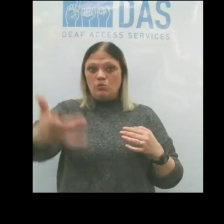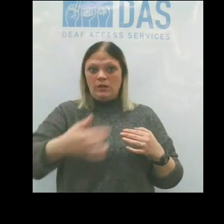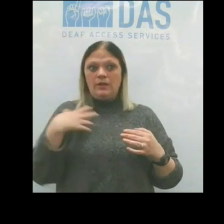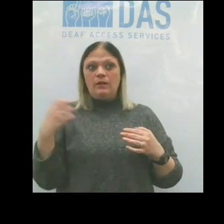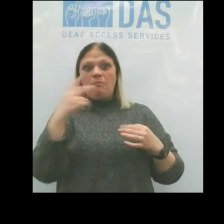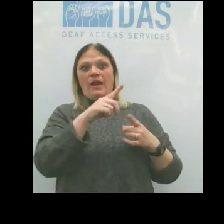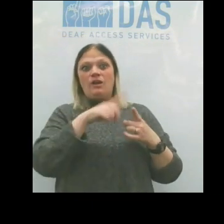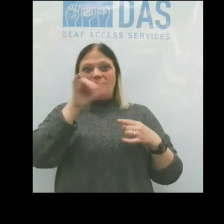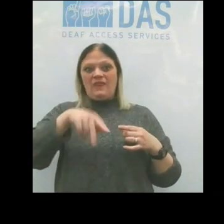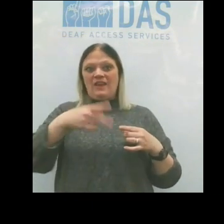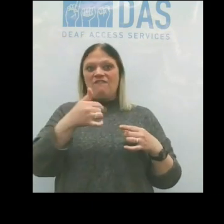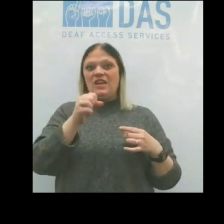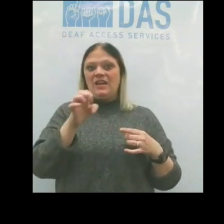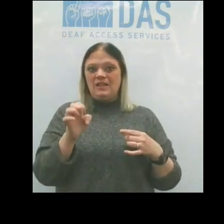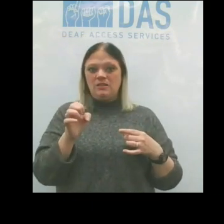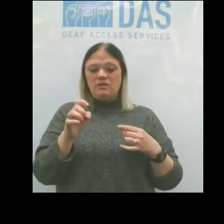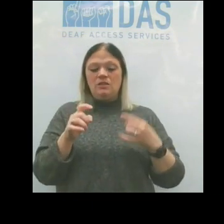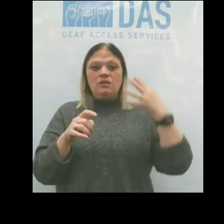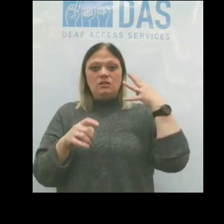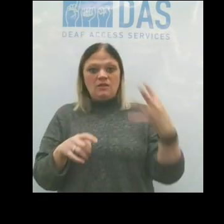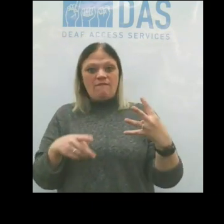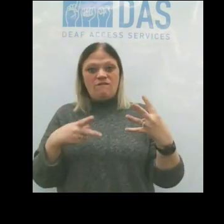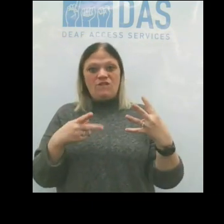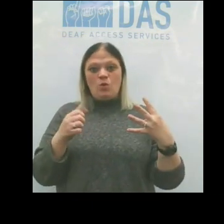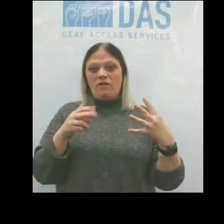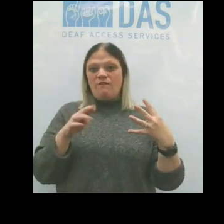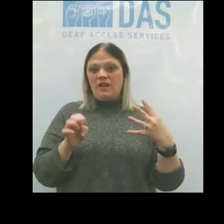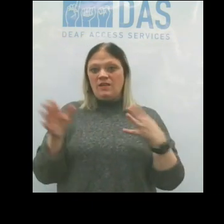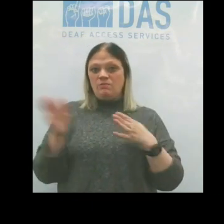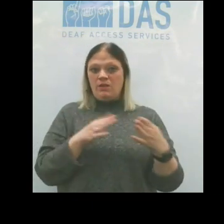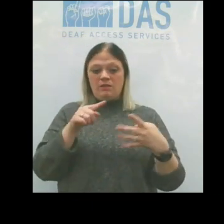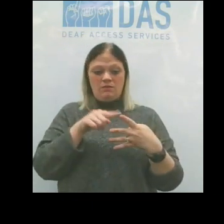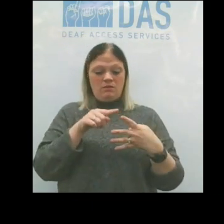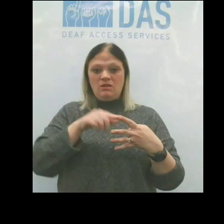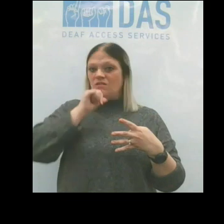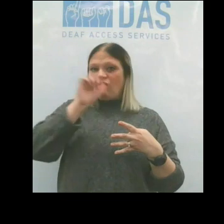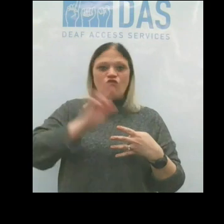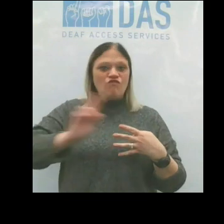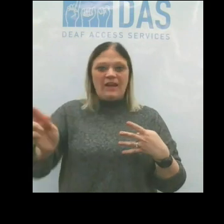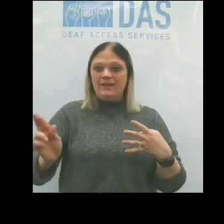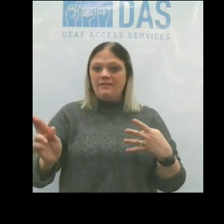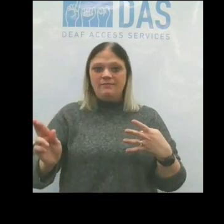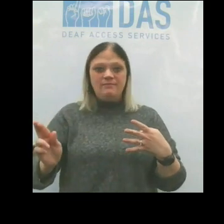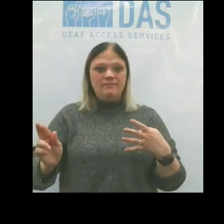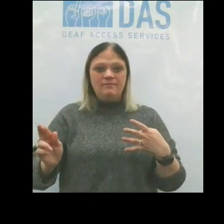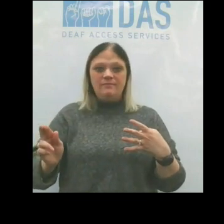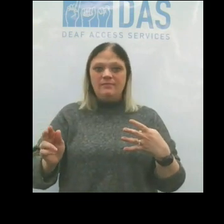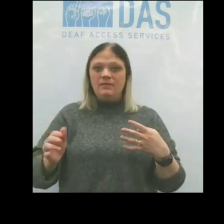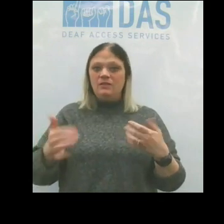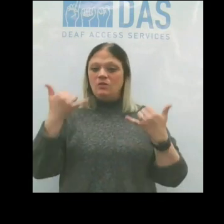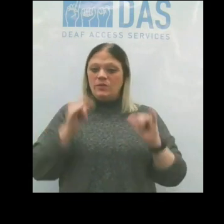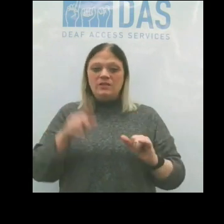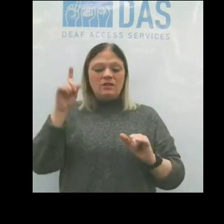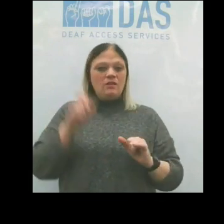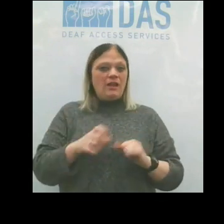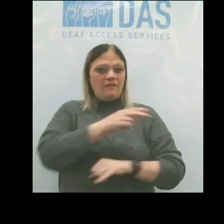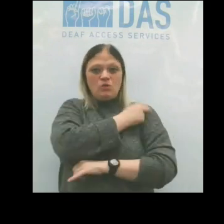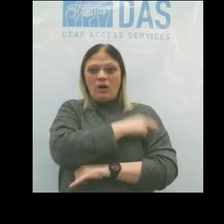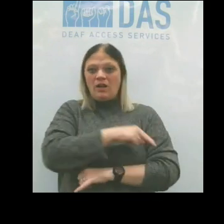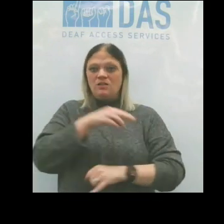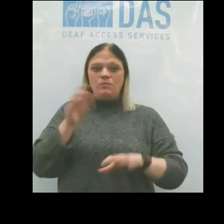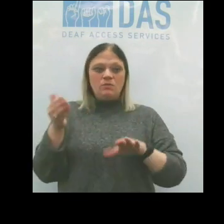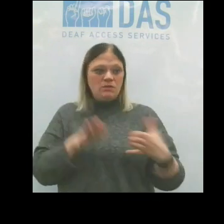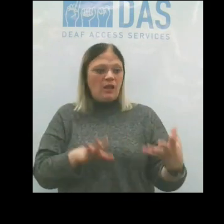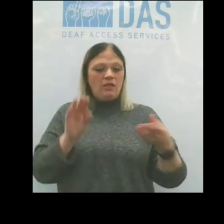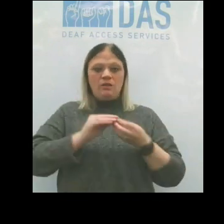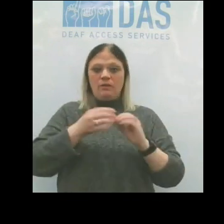return to that phase. It's a 4-phase plan. Phase 1, we are not ready for. We still have to drop those hospitalization and hospitalized